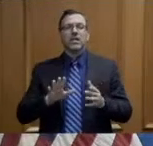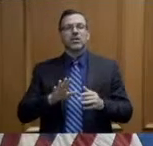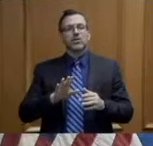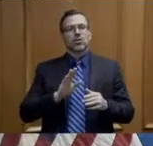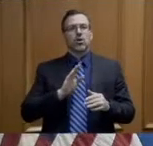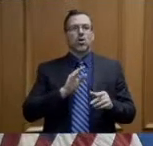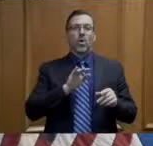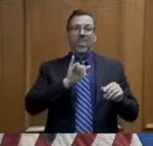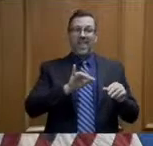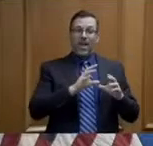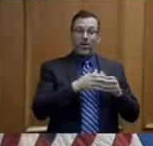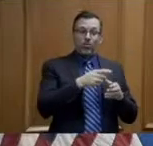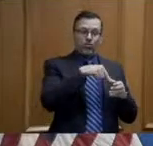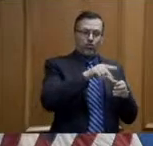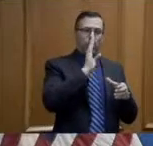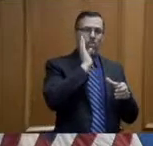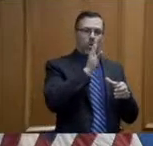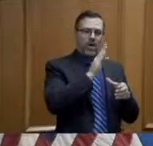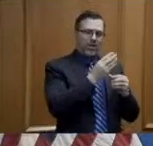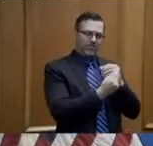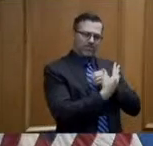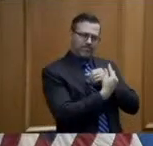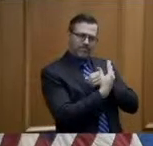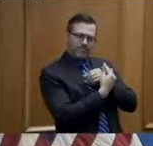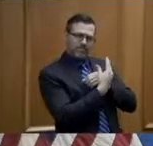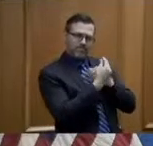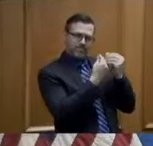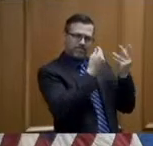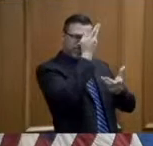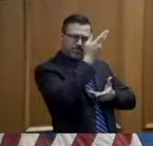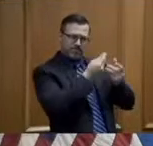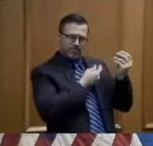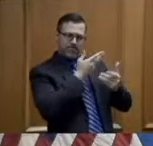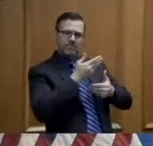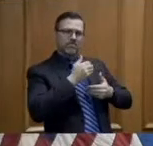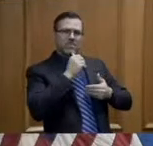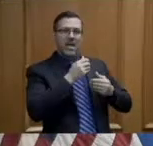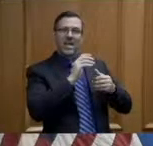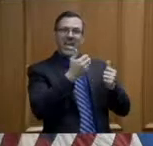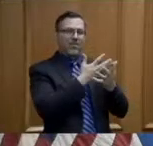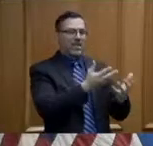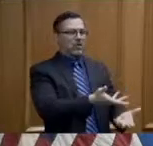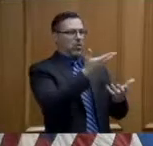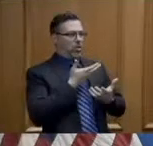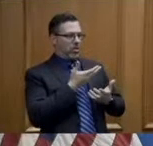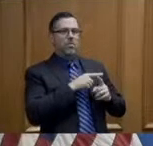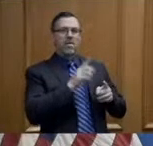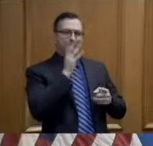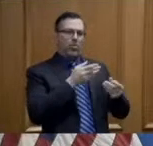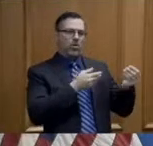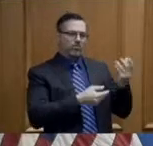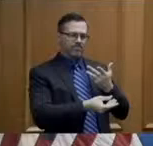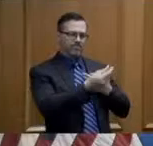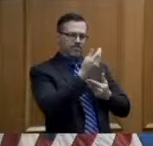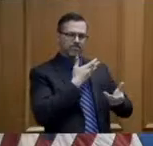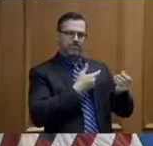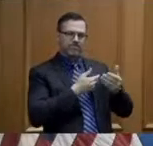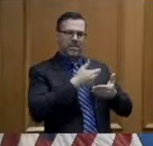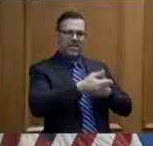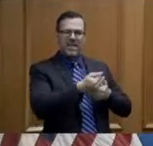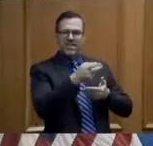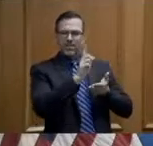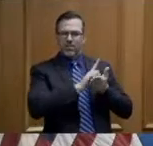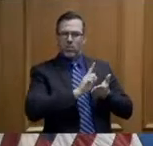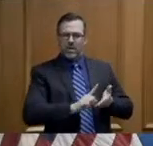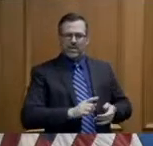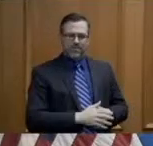those recommendations in steps over the next couple weeks. And I apologize,